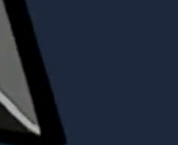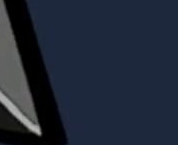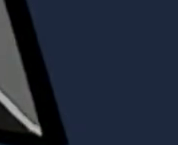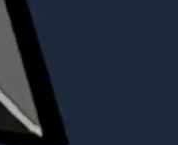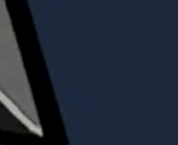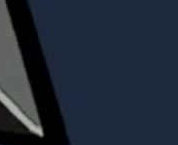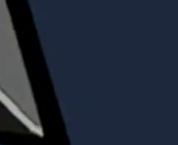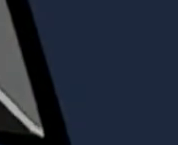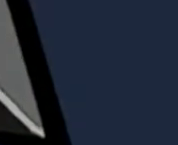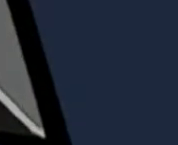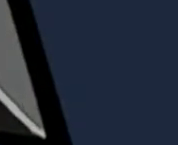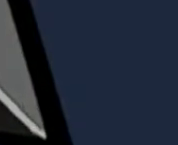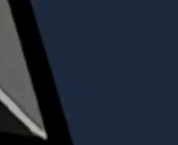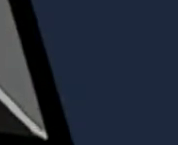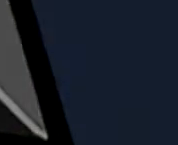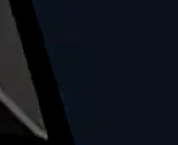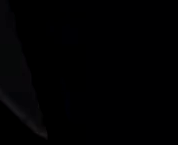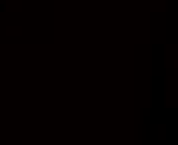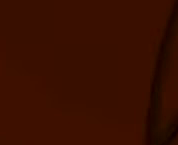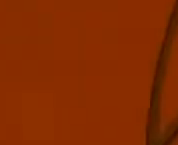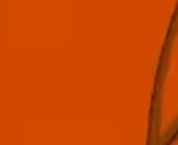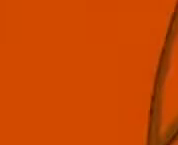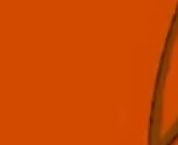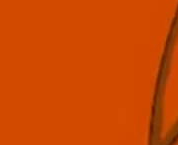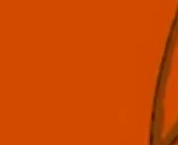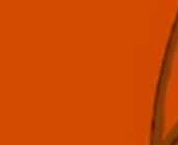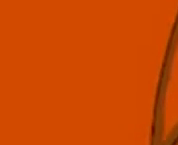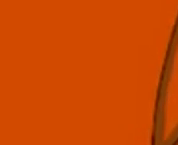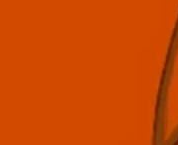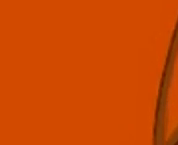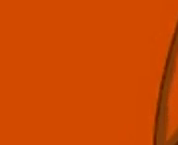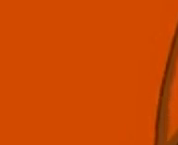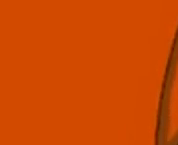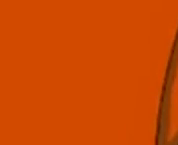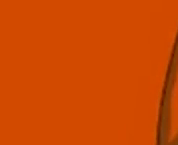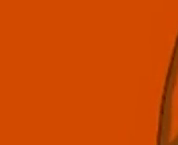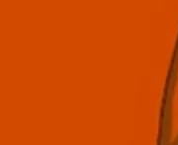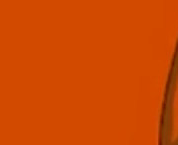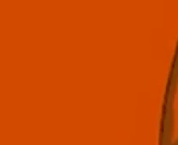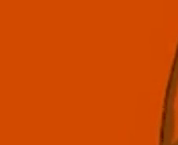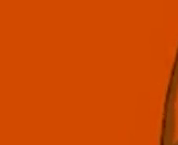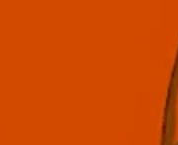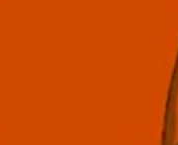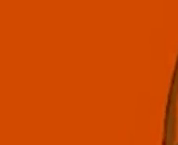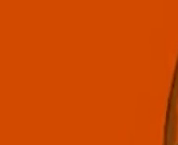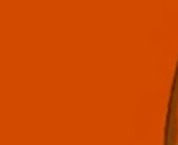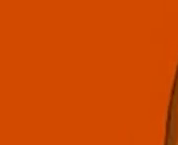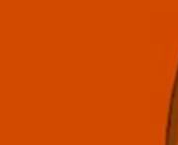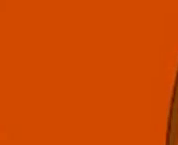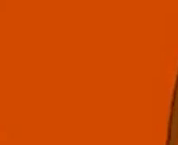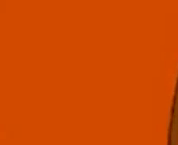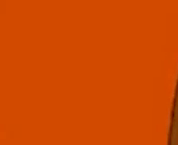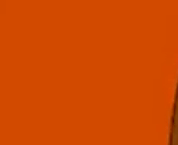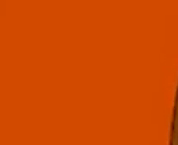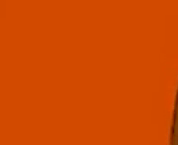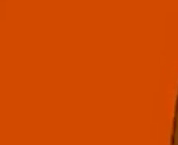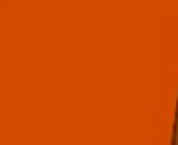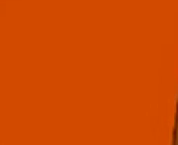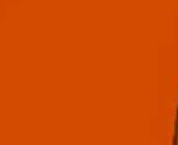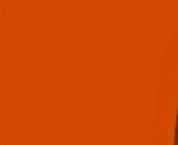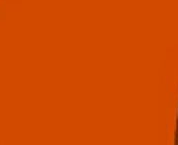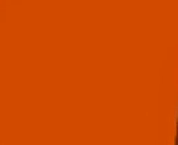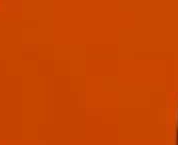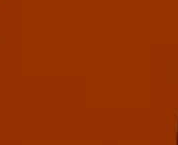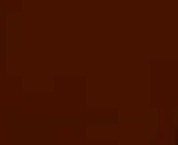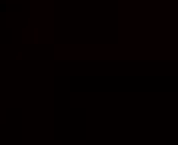Jeremiah 29:11. For I know the plans I have for you, declares the Lord. Plans